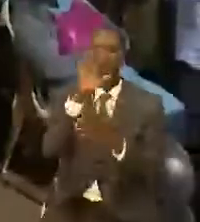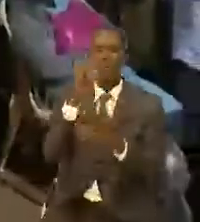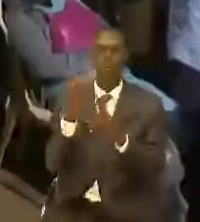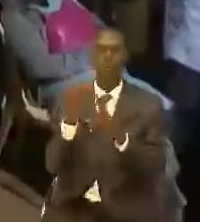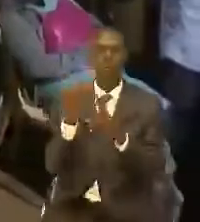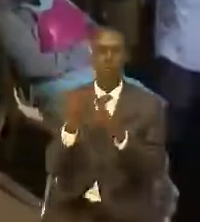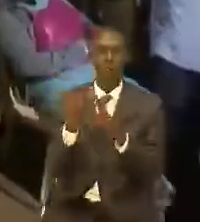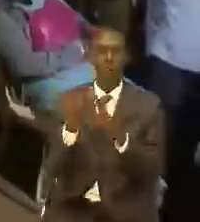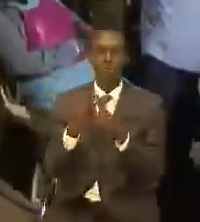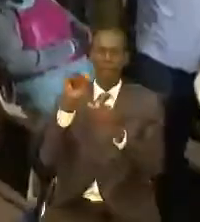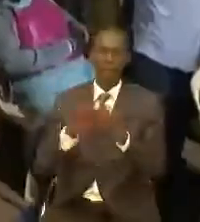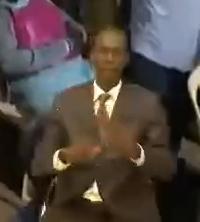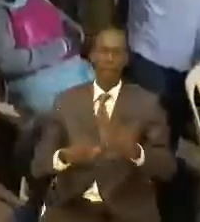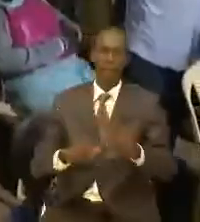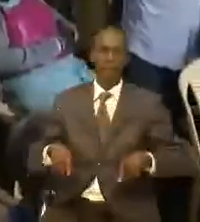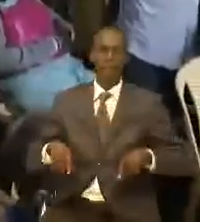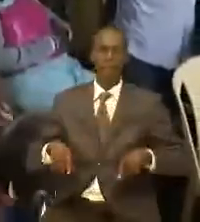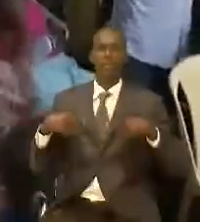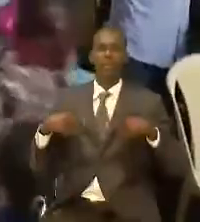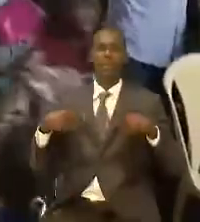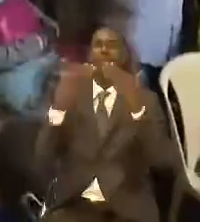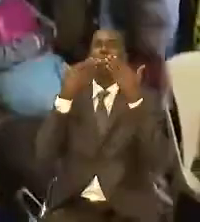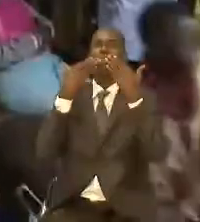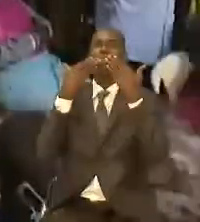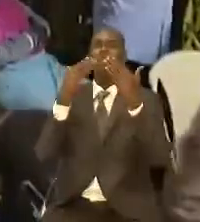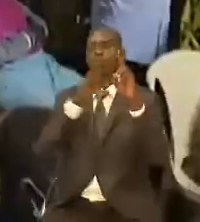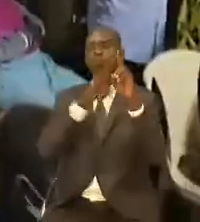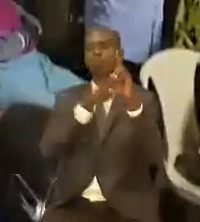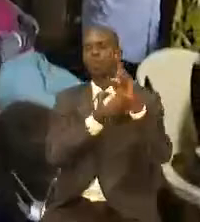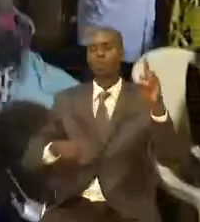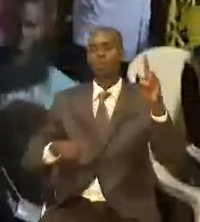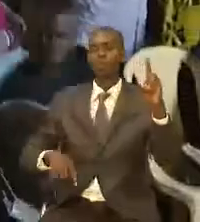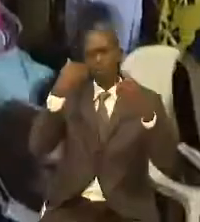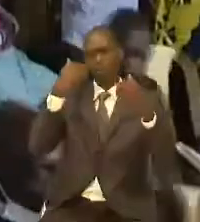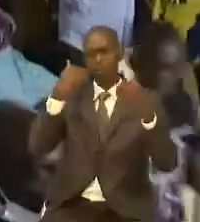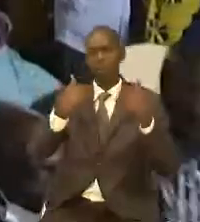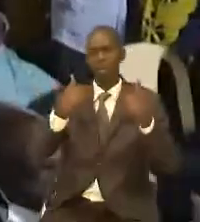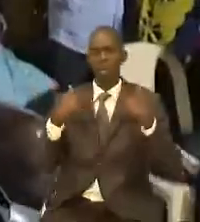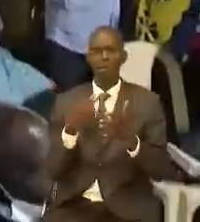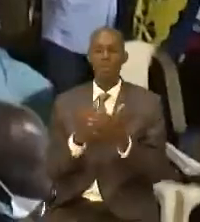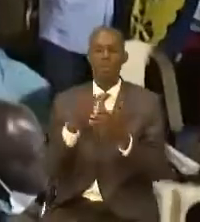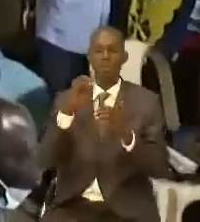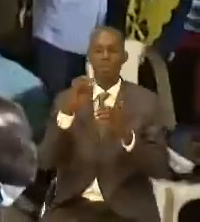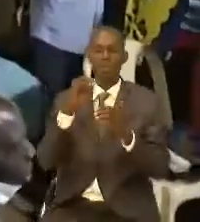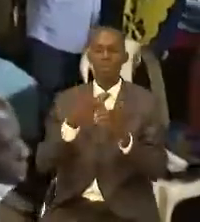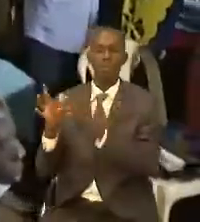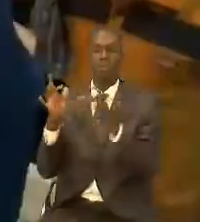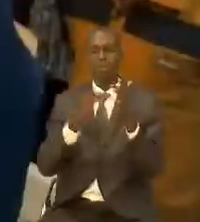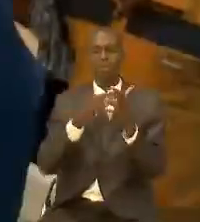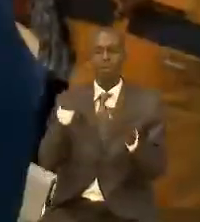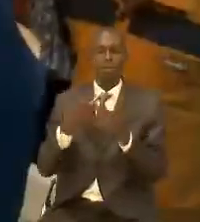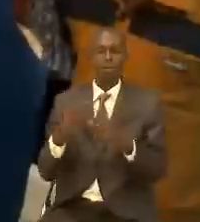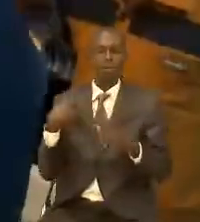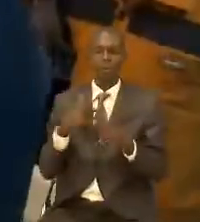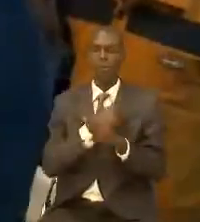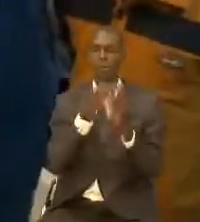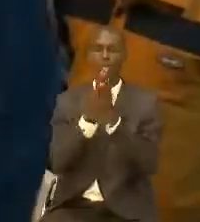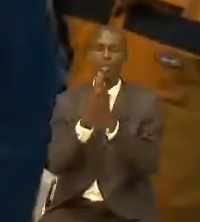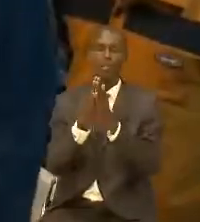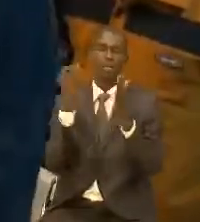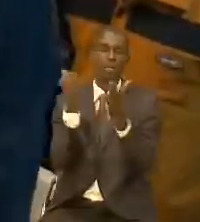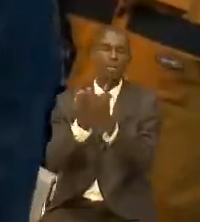life thank you because we know you have done done it in jesus name we pray